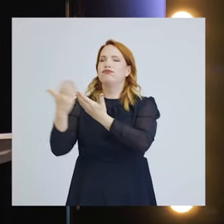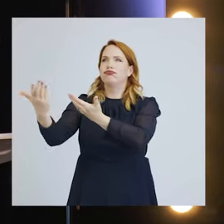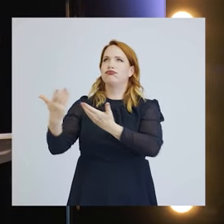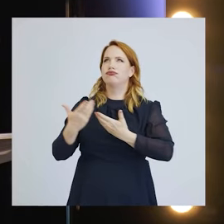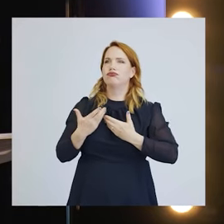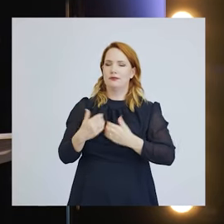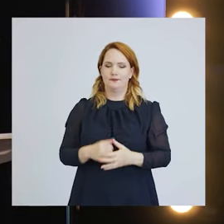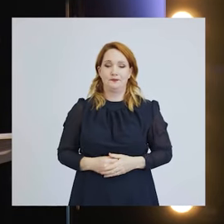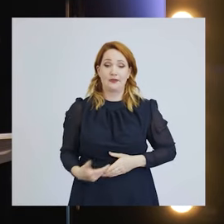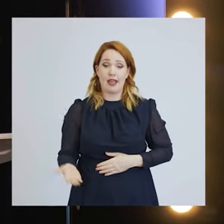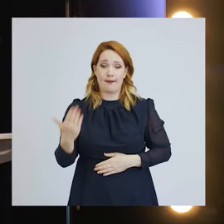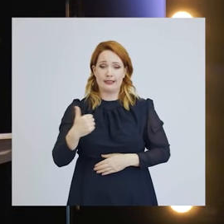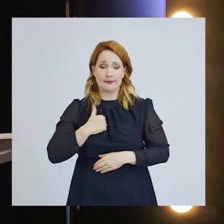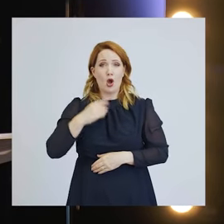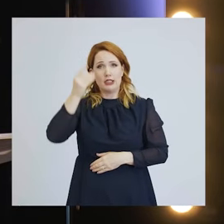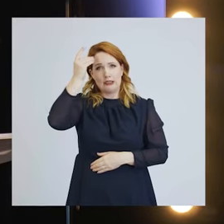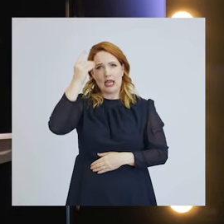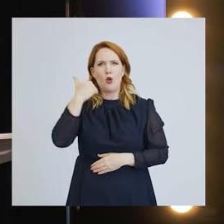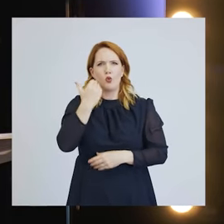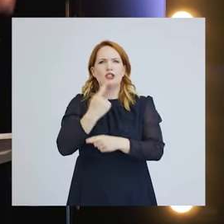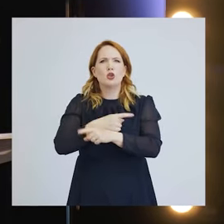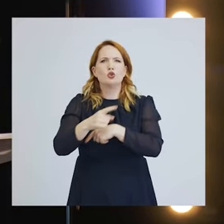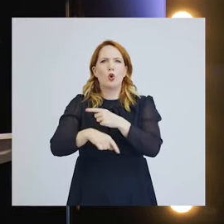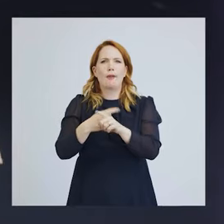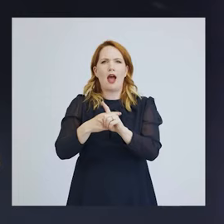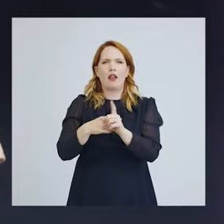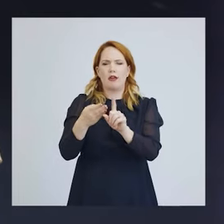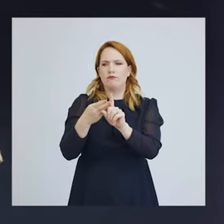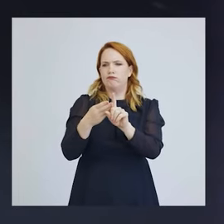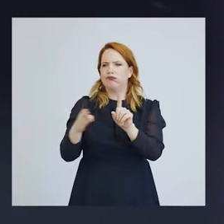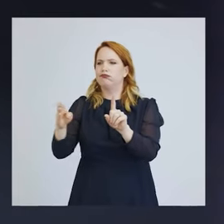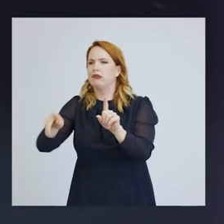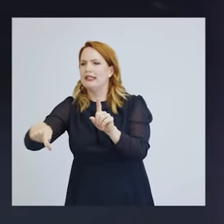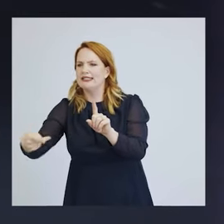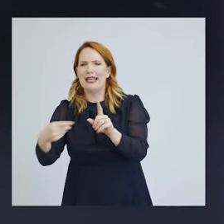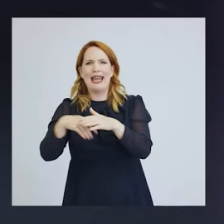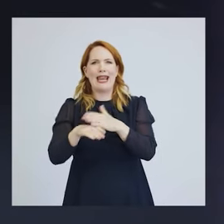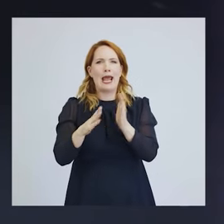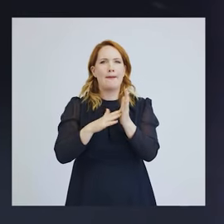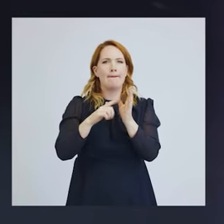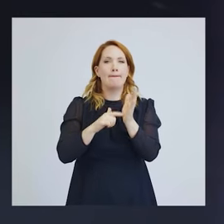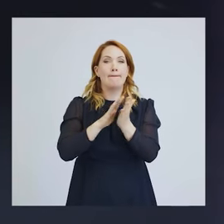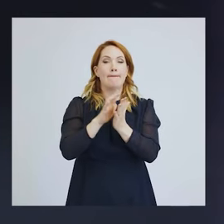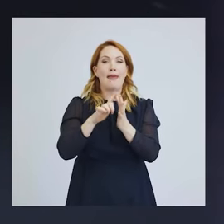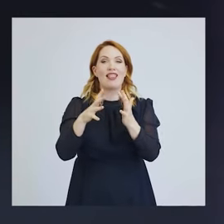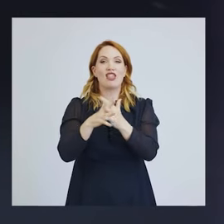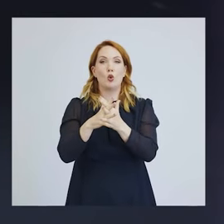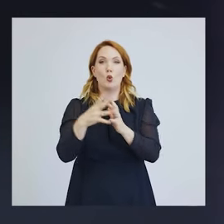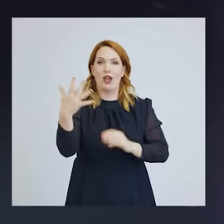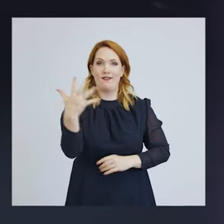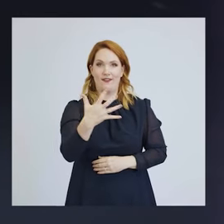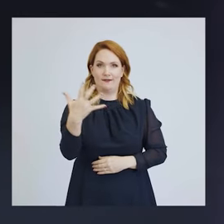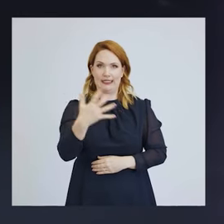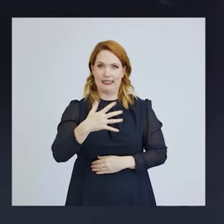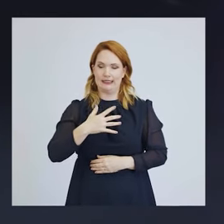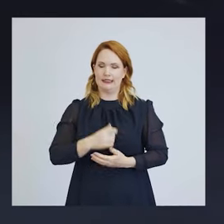of the stories that I remember my dad sharing a lot of the time during baptisms was the prodigal son. And you've probably all heard it. It's in Matthew